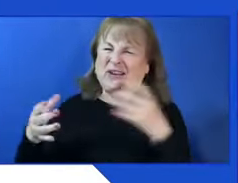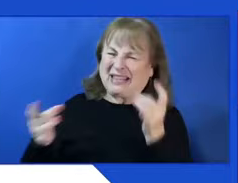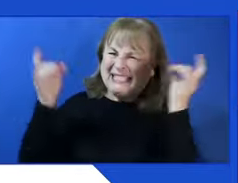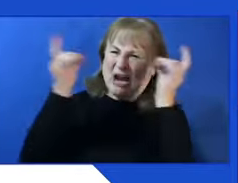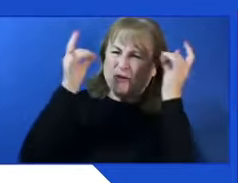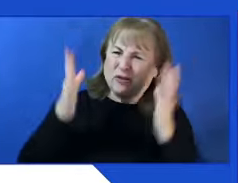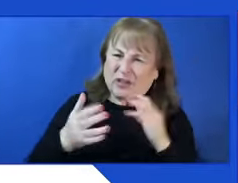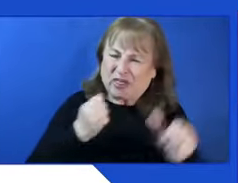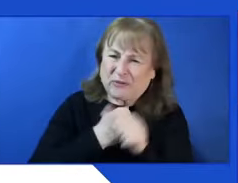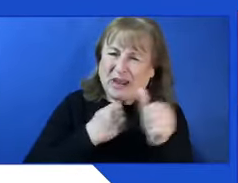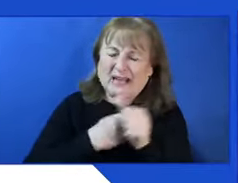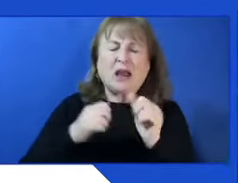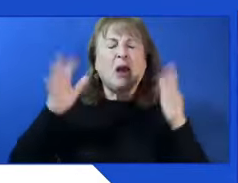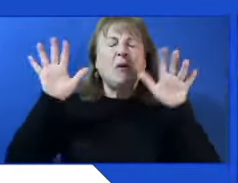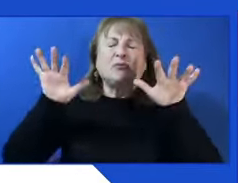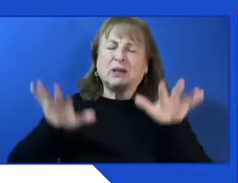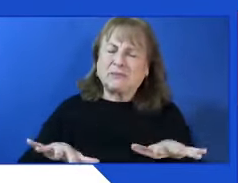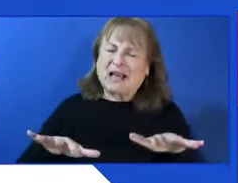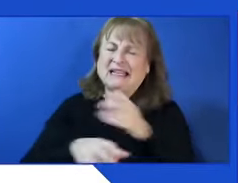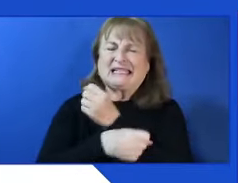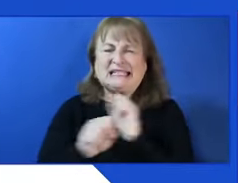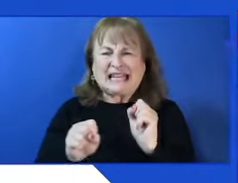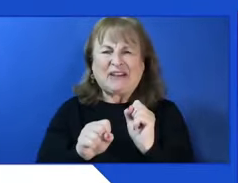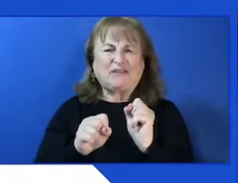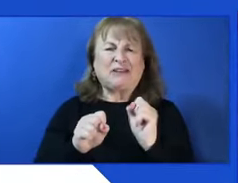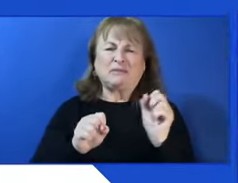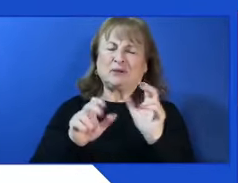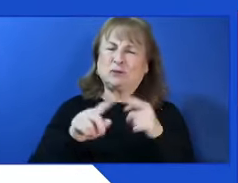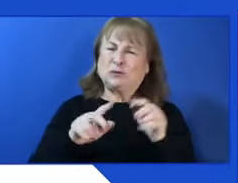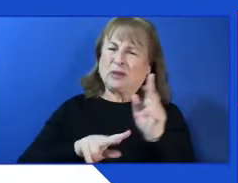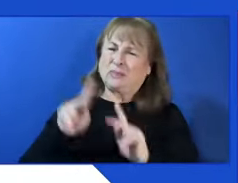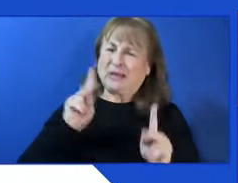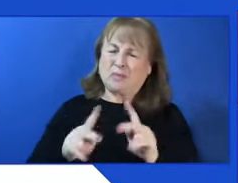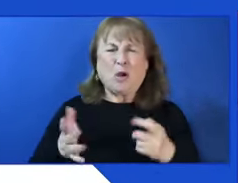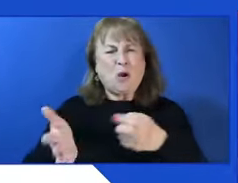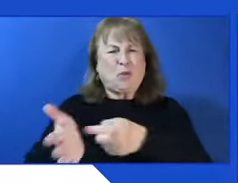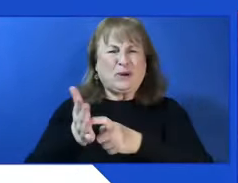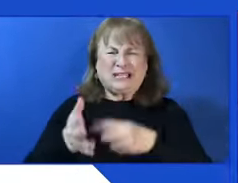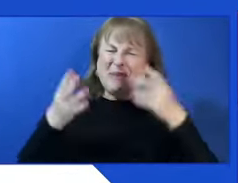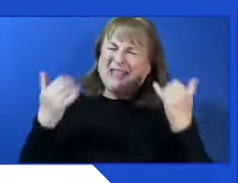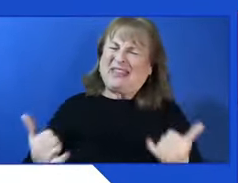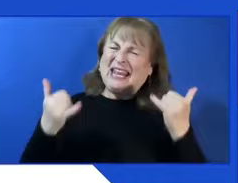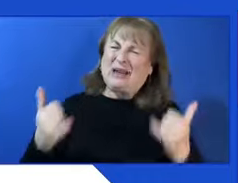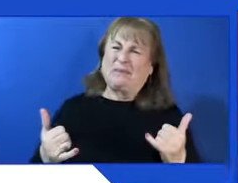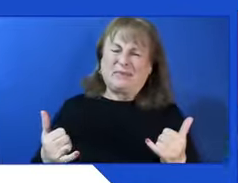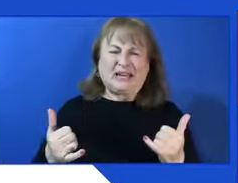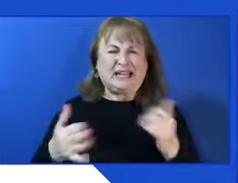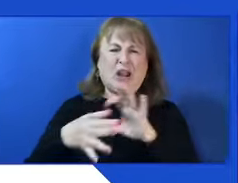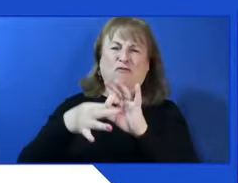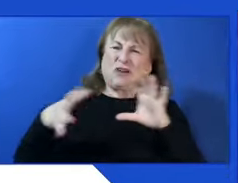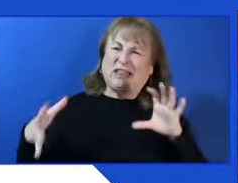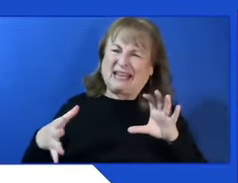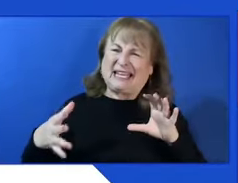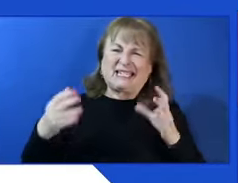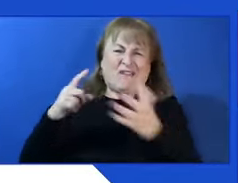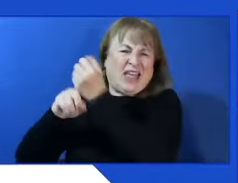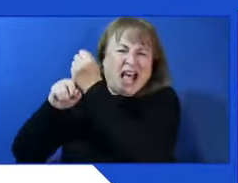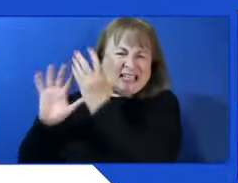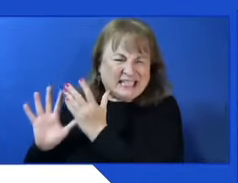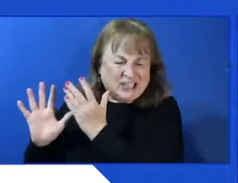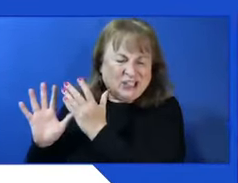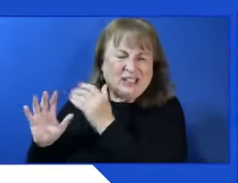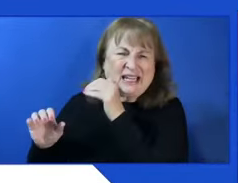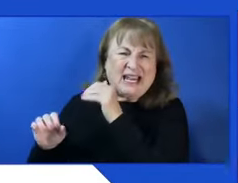restore safety and security to its people. We demand the immediate and unconditional release of the hostages held